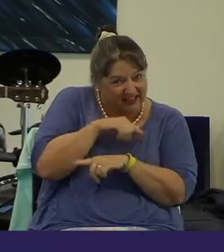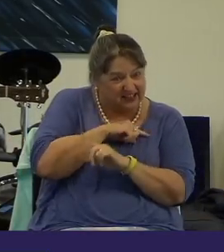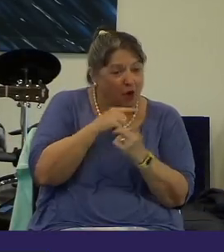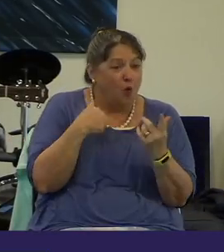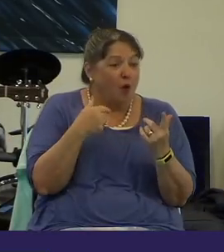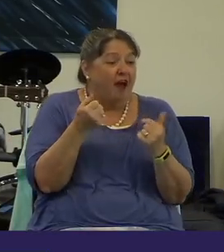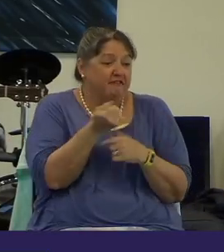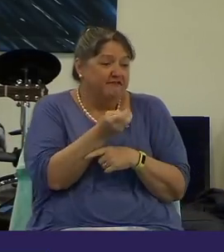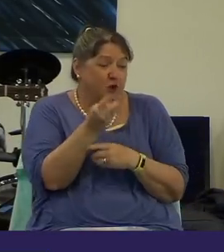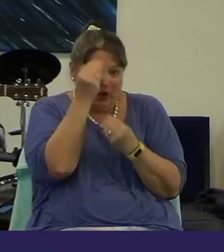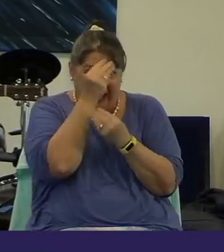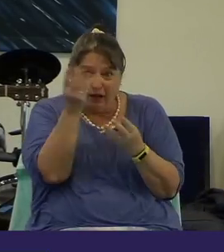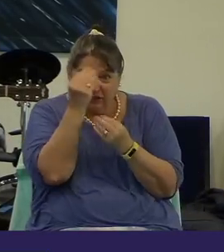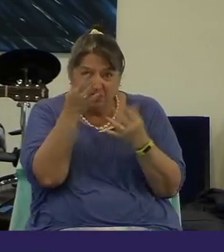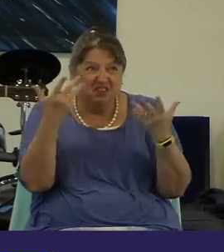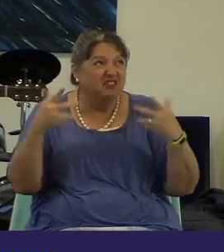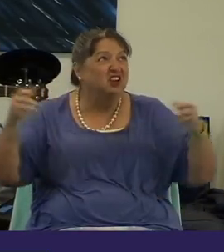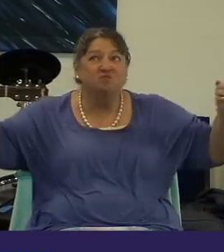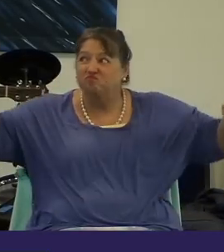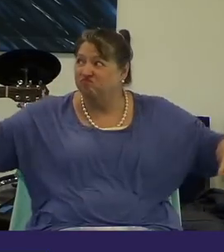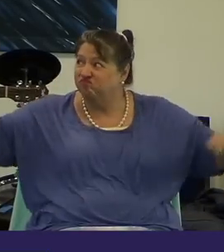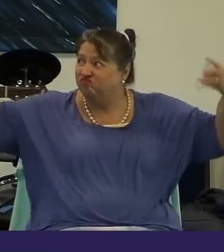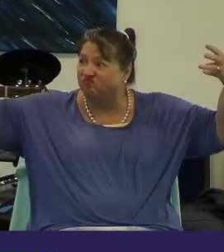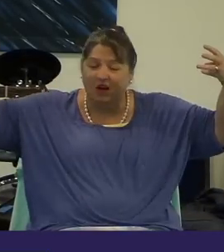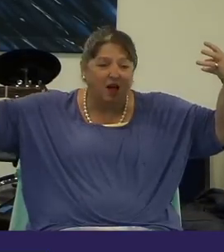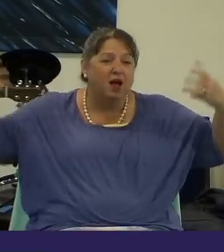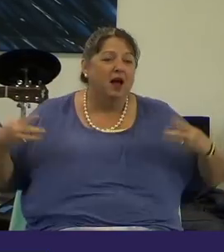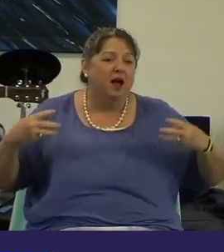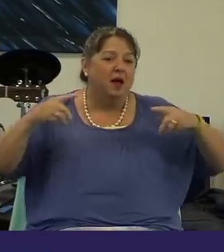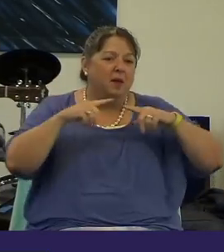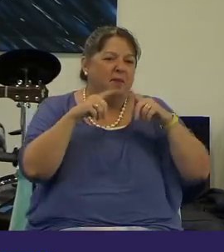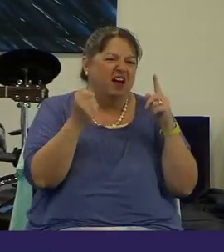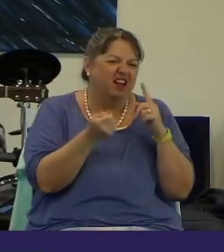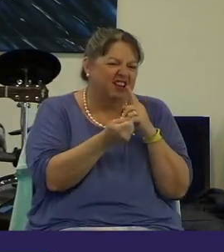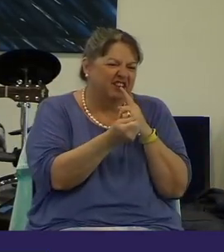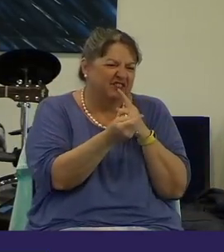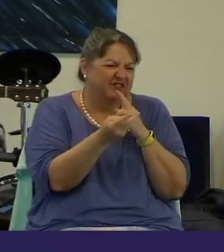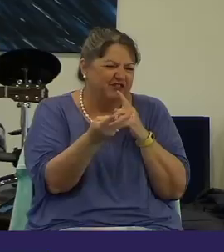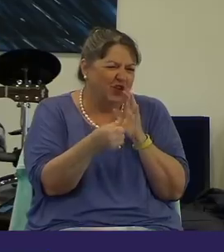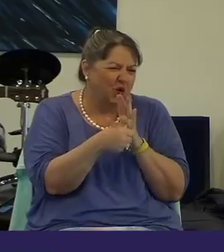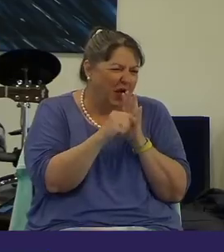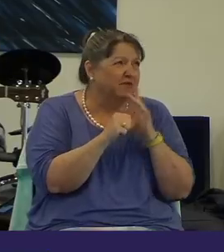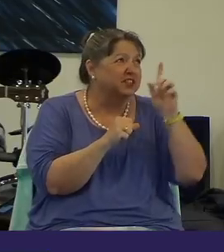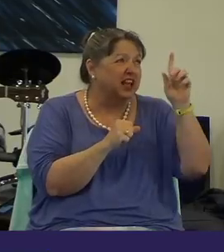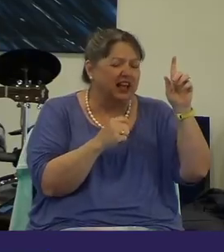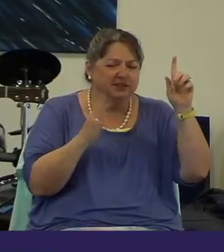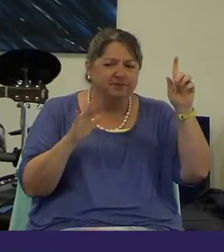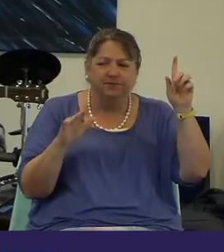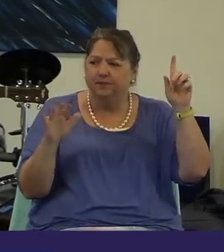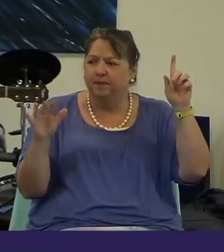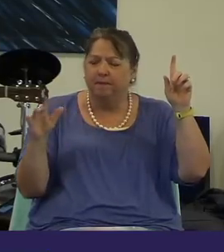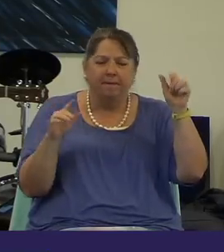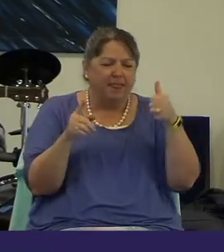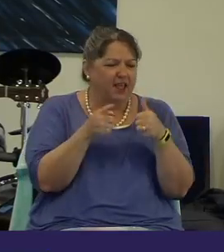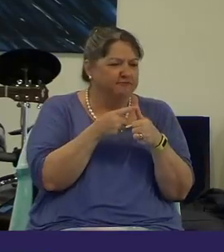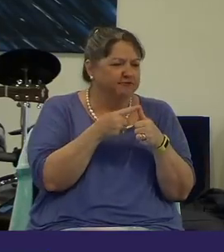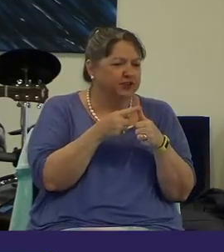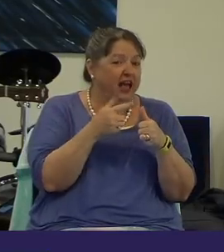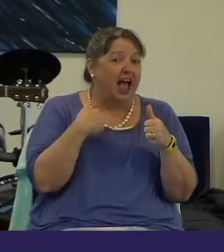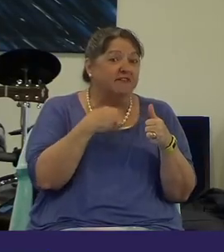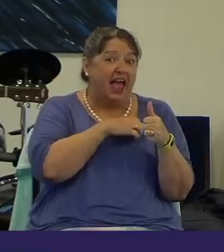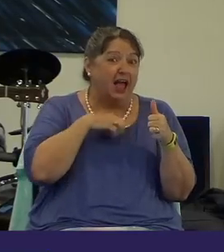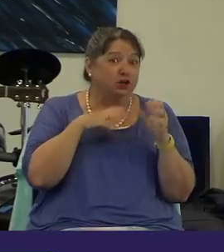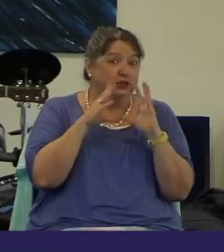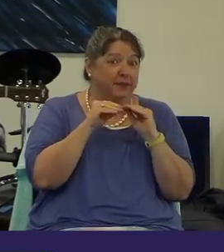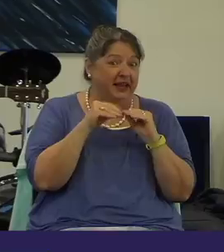this morning. They've been running on the TV, so I'm just going to go through some of them quickly. First, we have there's an elders meeting